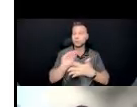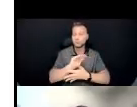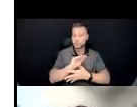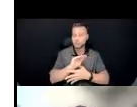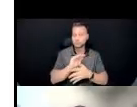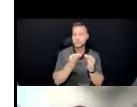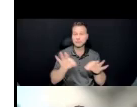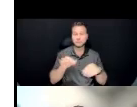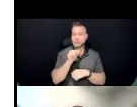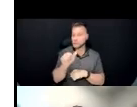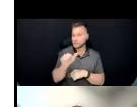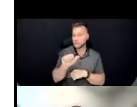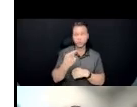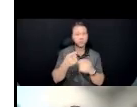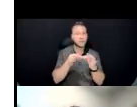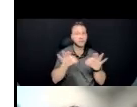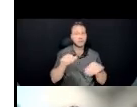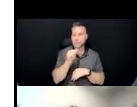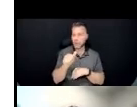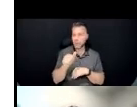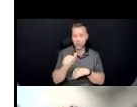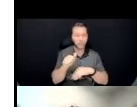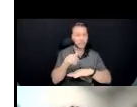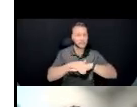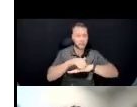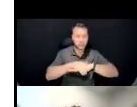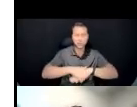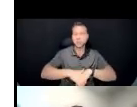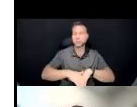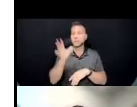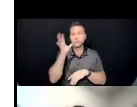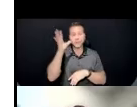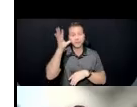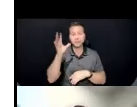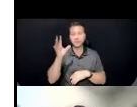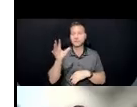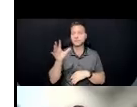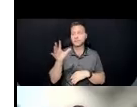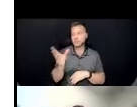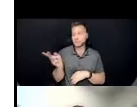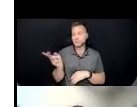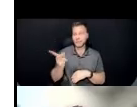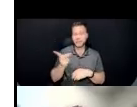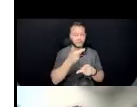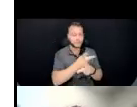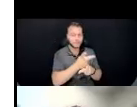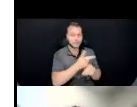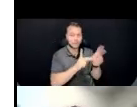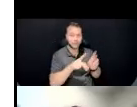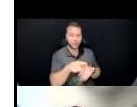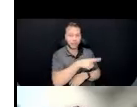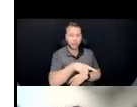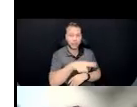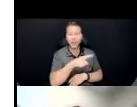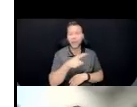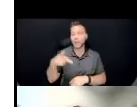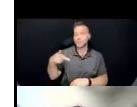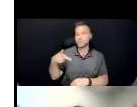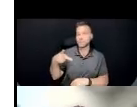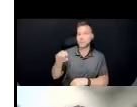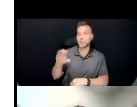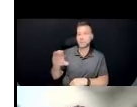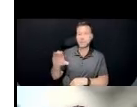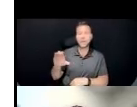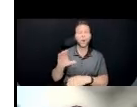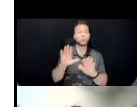English, and parents of caregivers and people of color. Oh, and youth and young